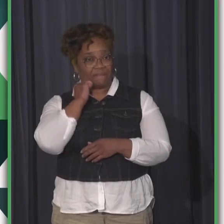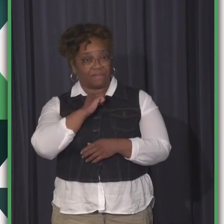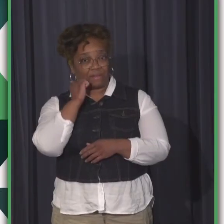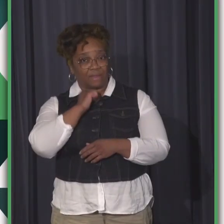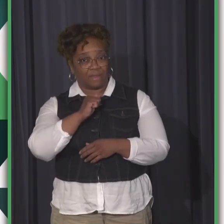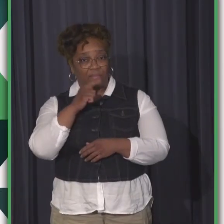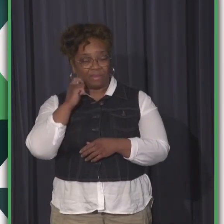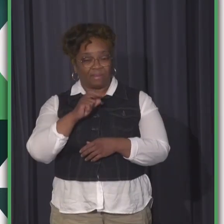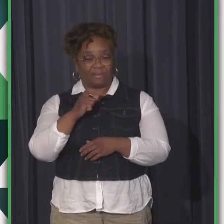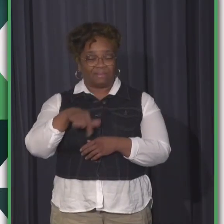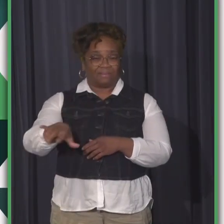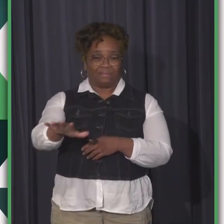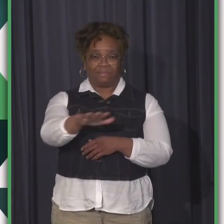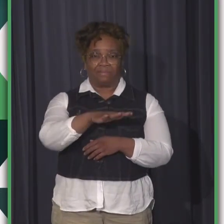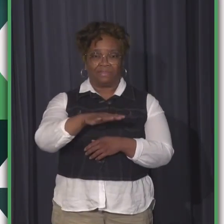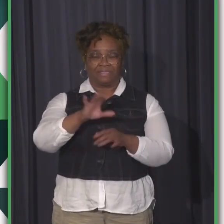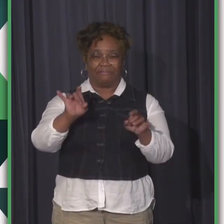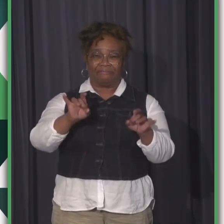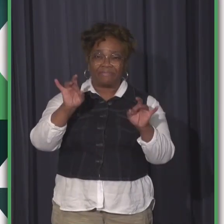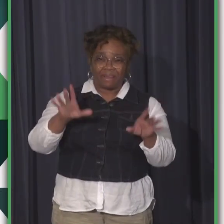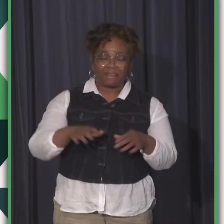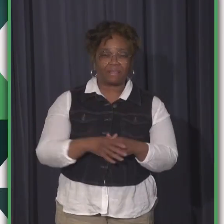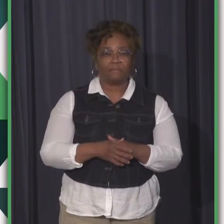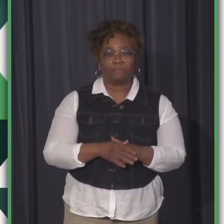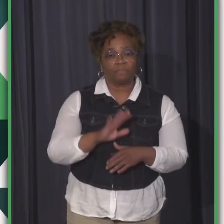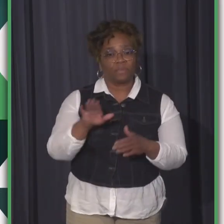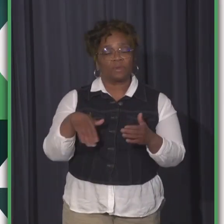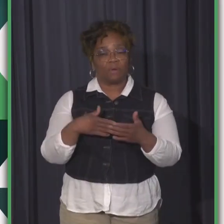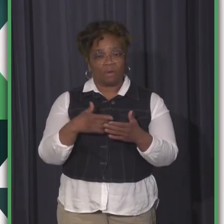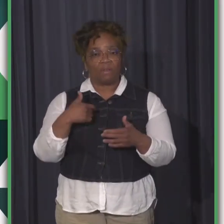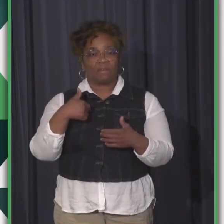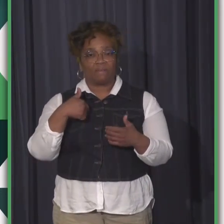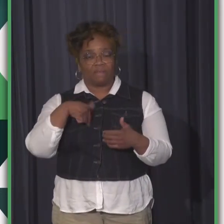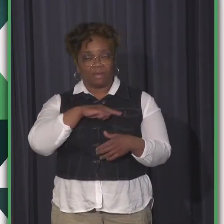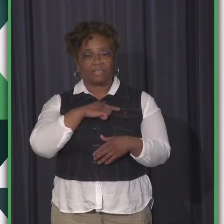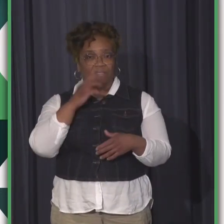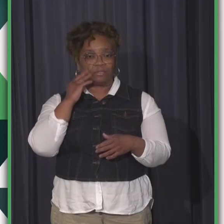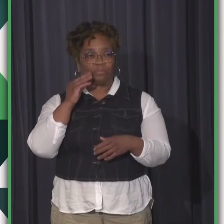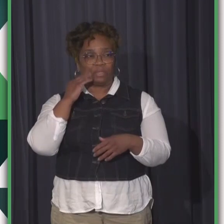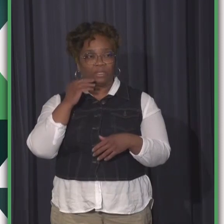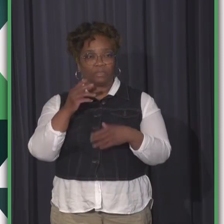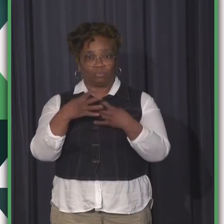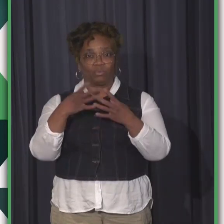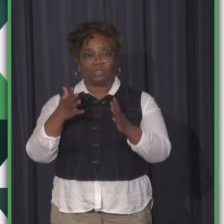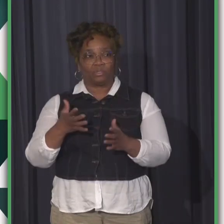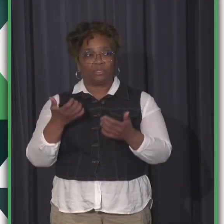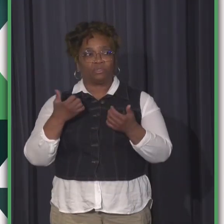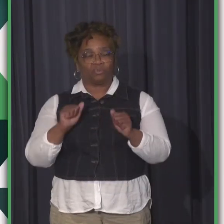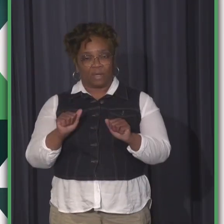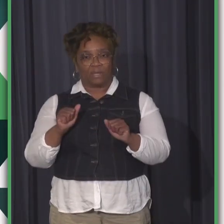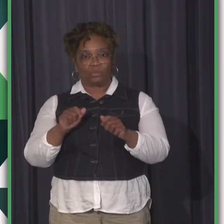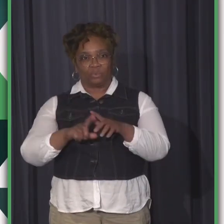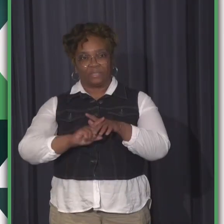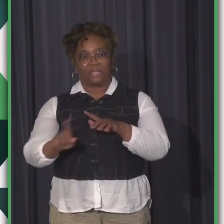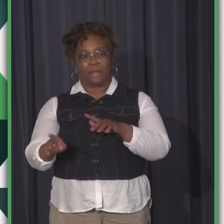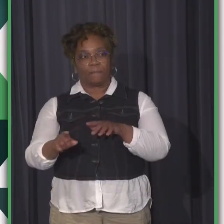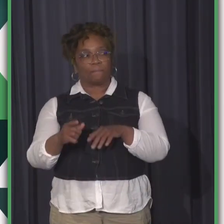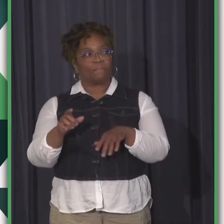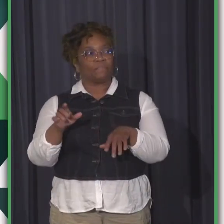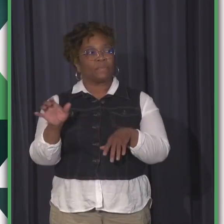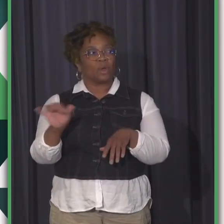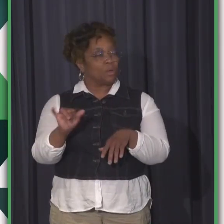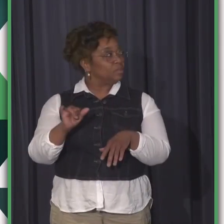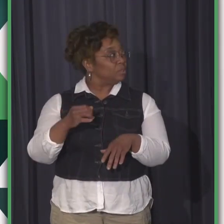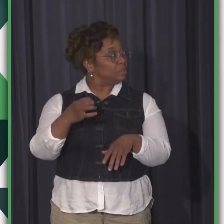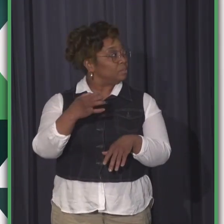is violent out there. All of us have had prisoners that tried to escape. And we also got complaints when they tried